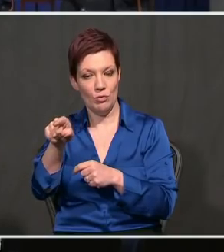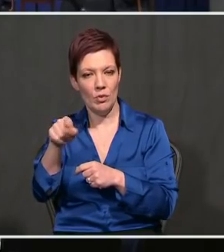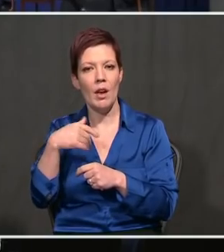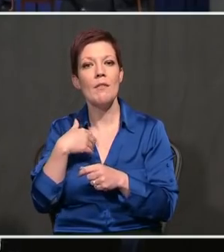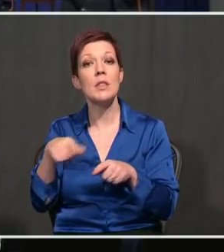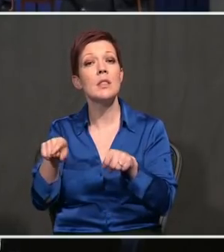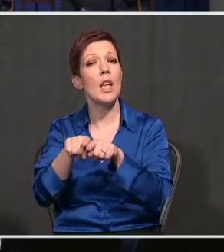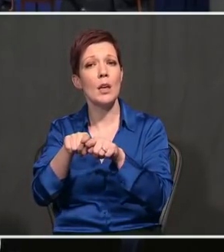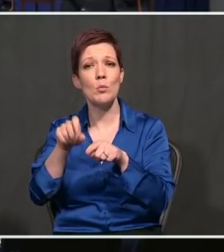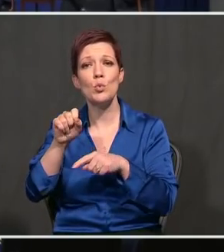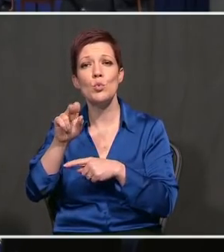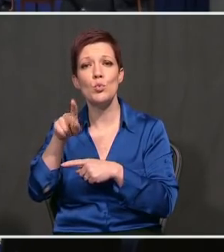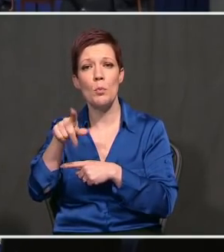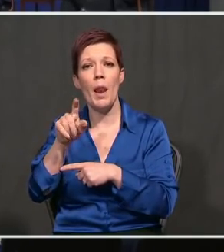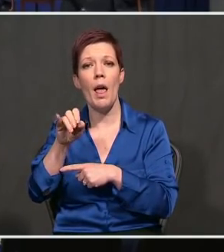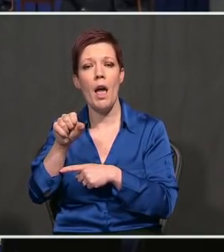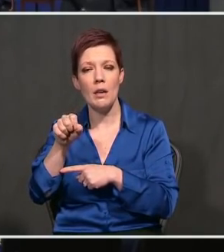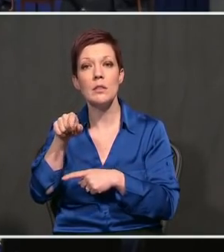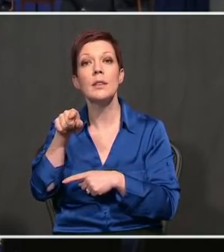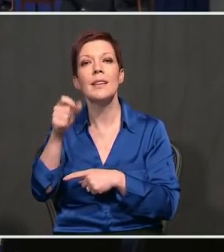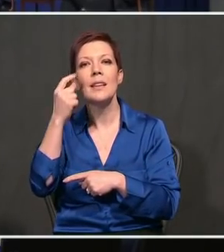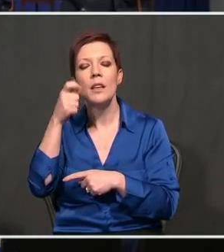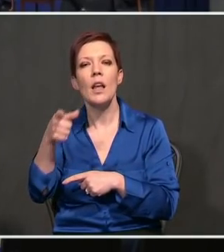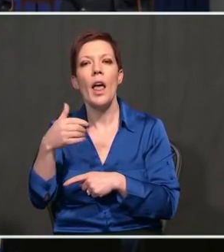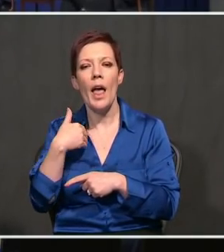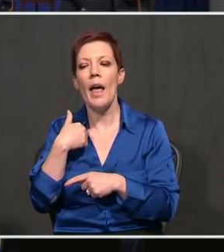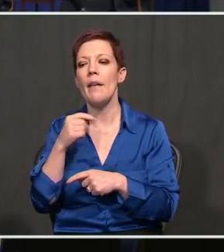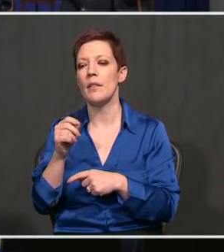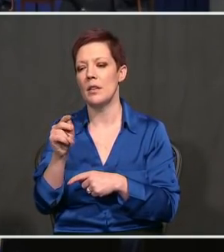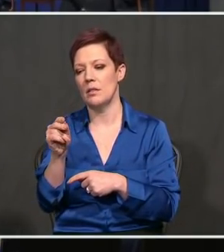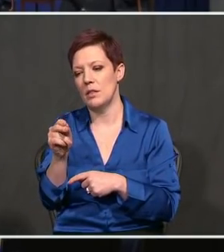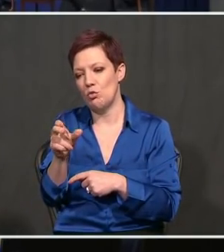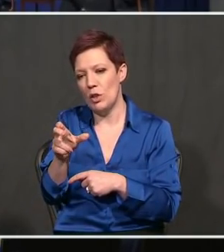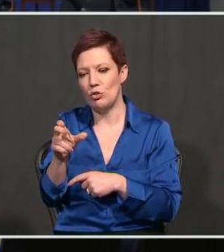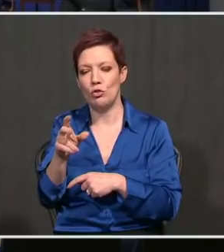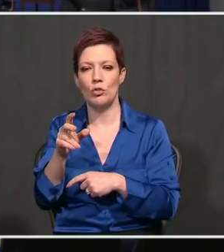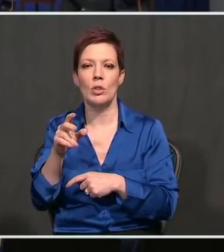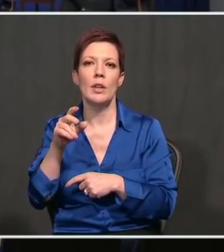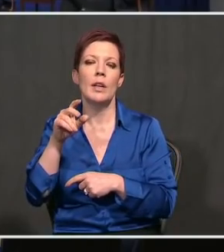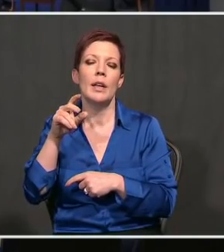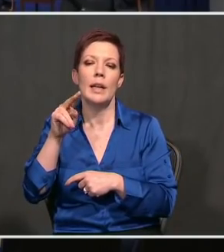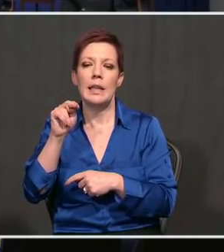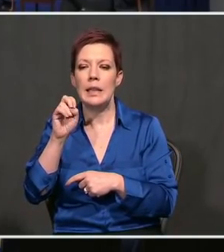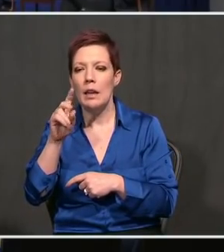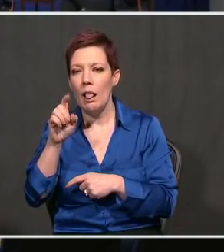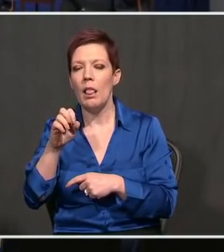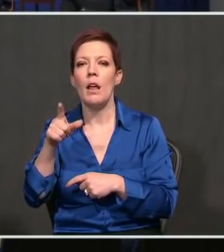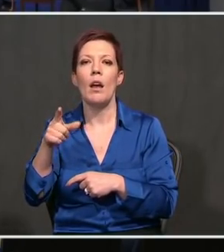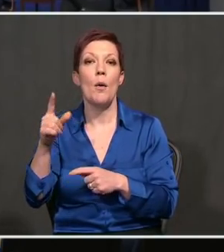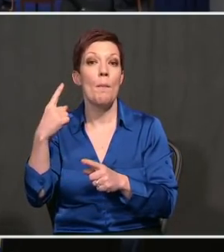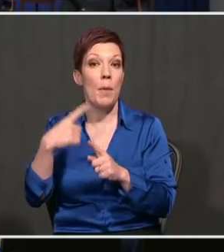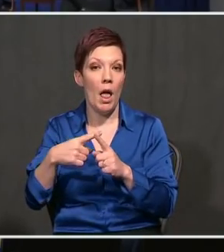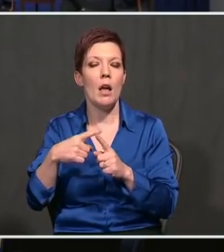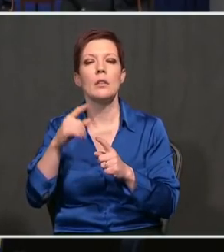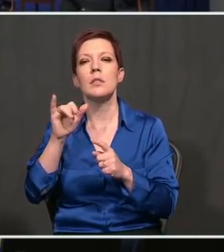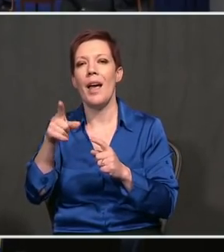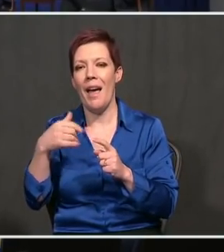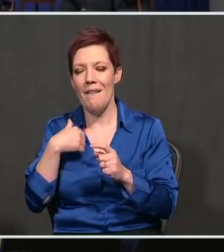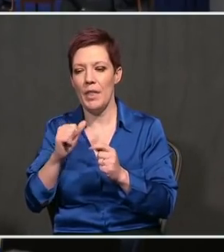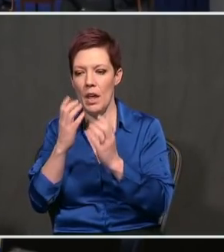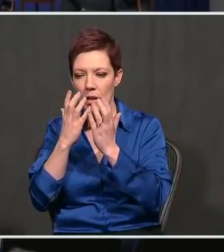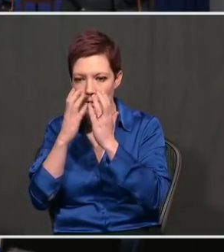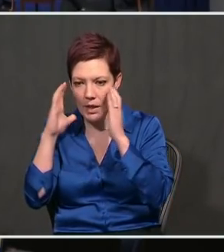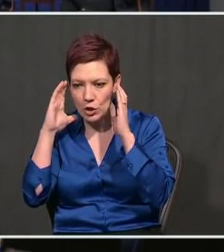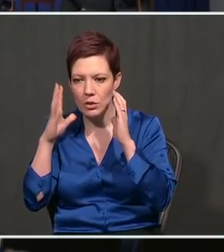supplies in it, needle syringes, face masks, shield, face shield, alcohol, wipes, swabs, et cetera,